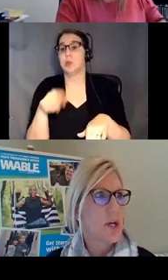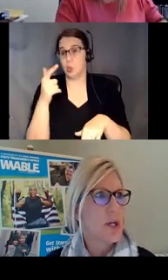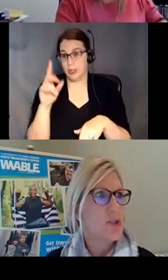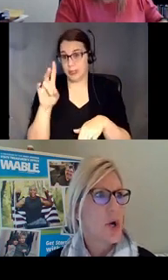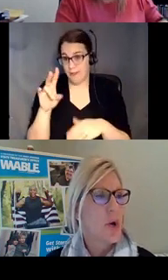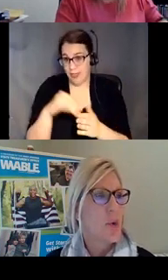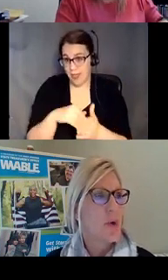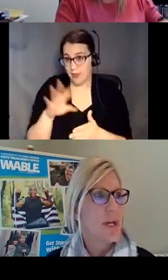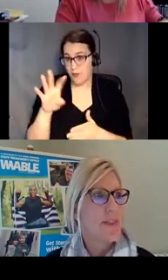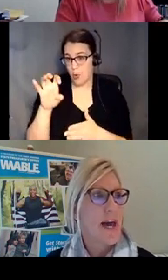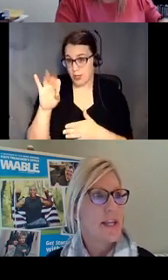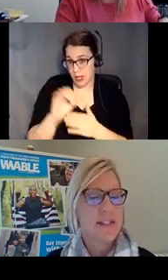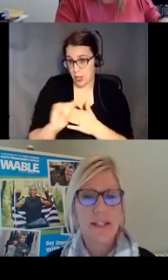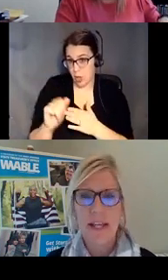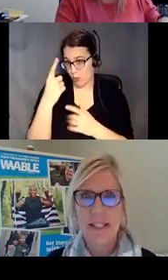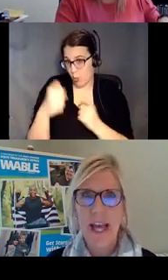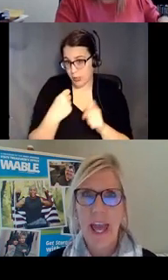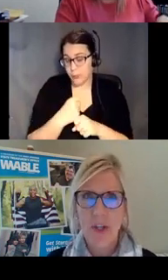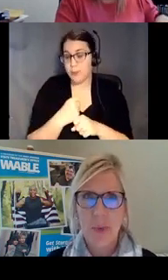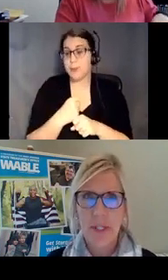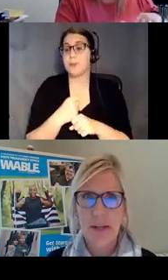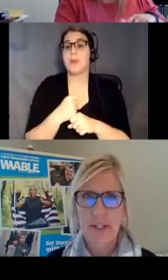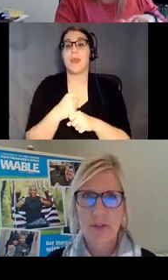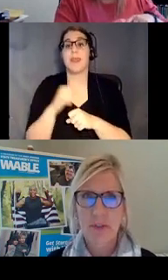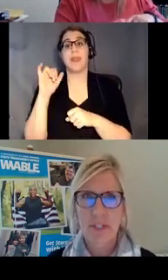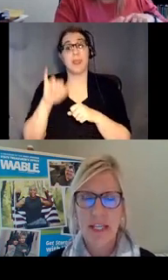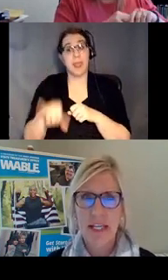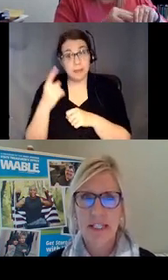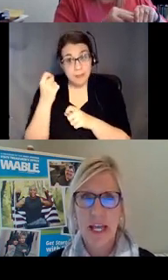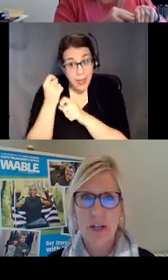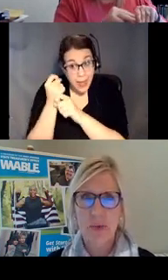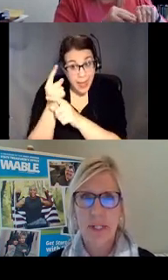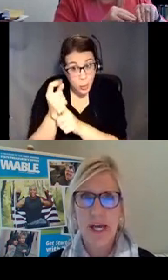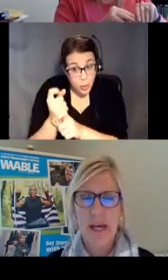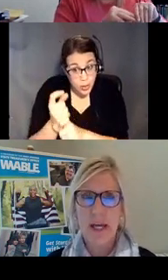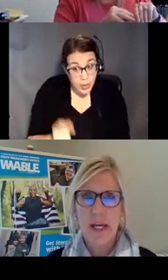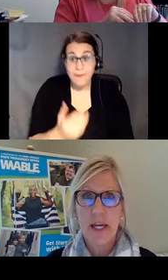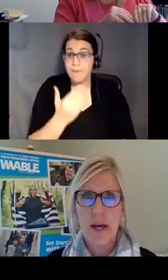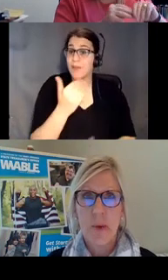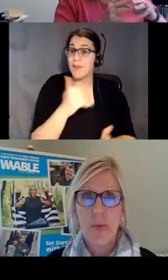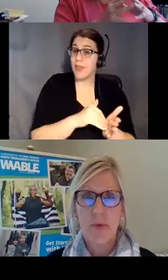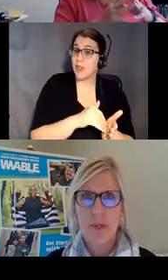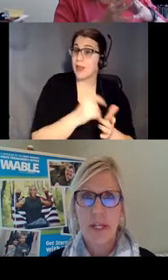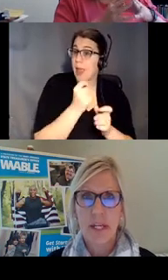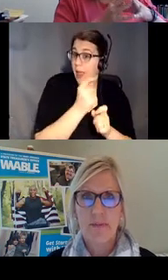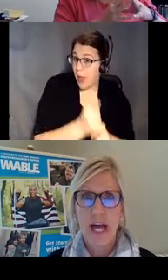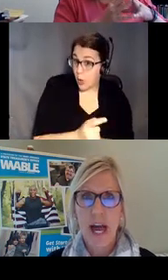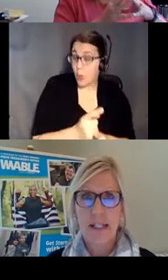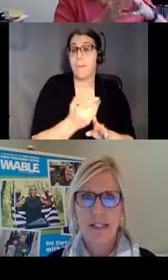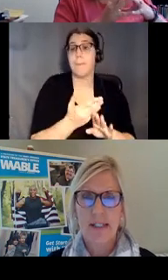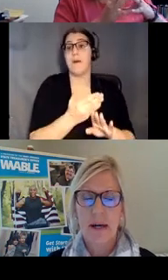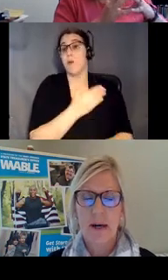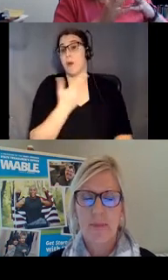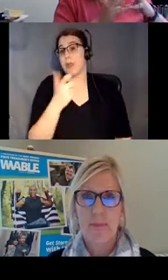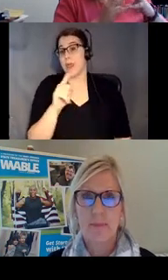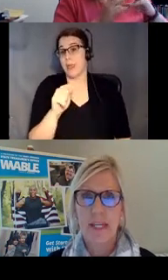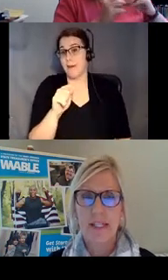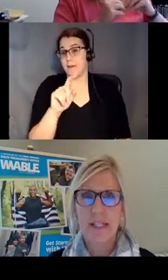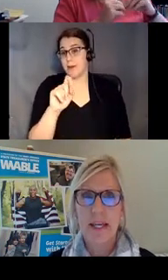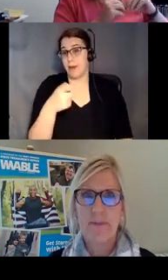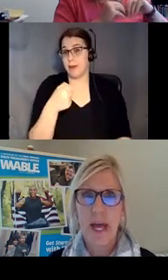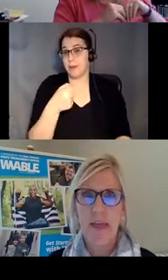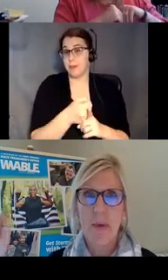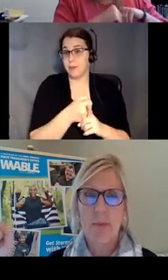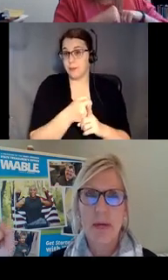$27,490. So, and that's annually. So $15,000 annually. Before the gift tax